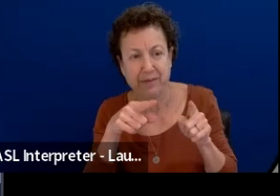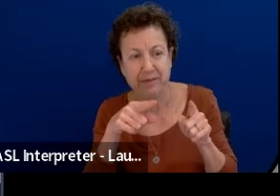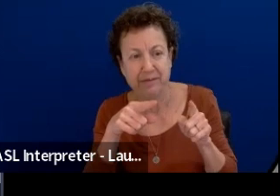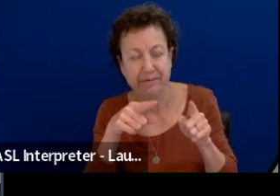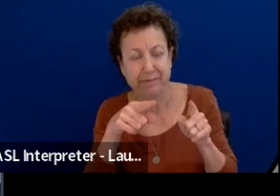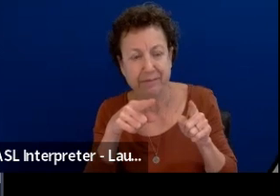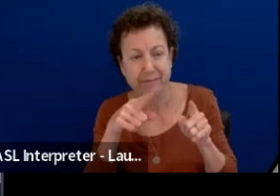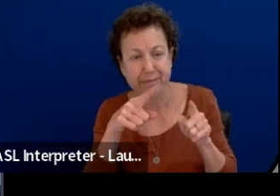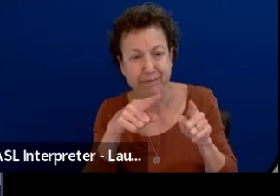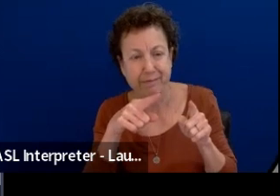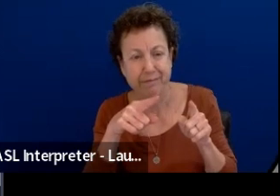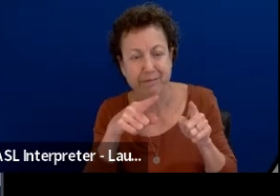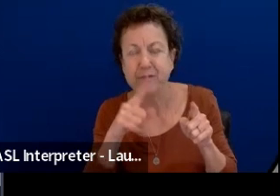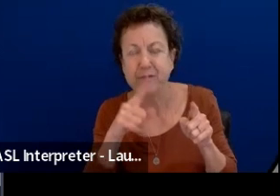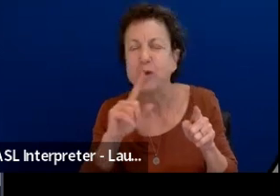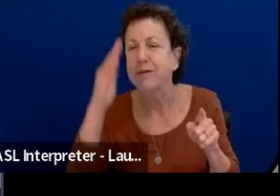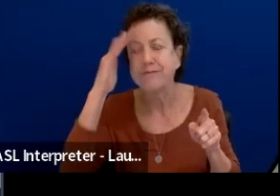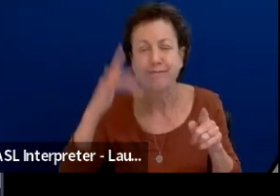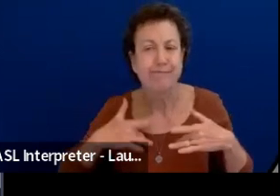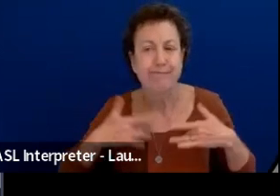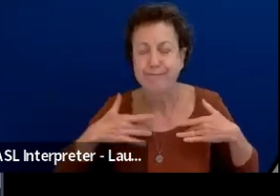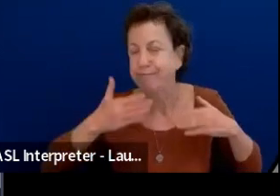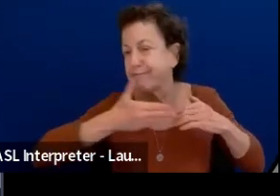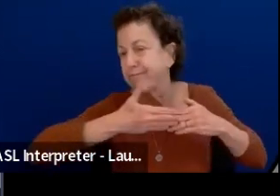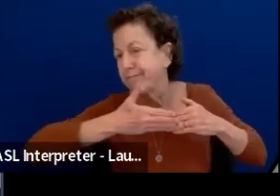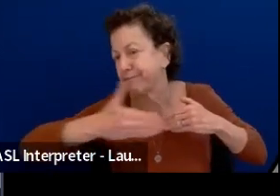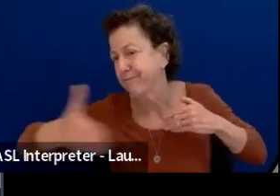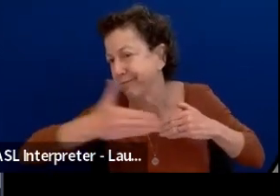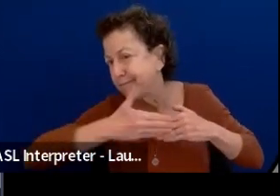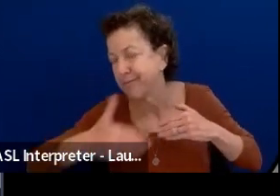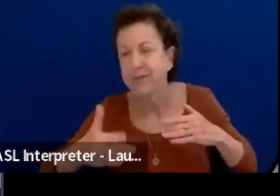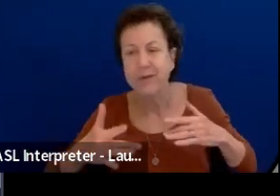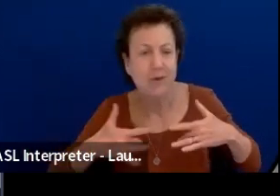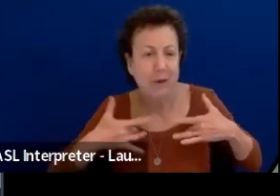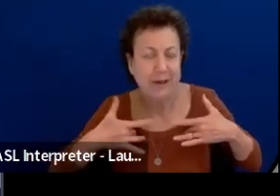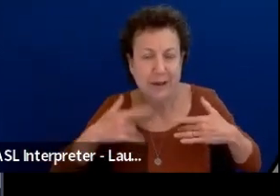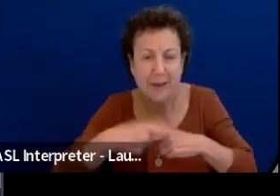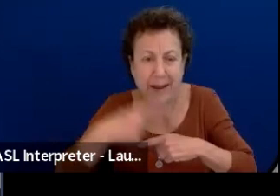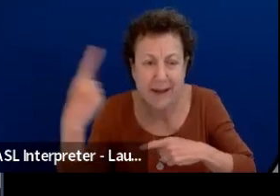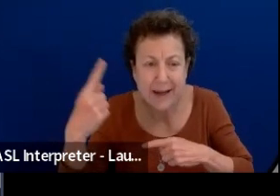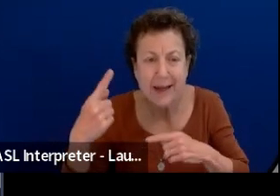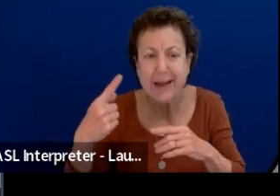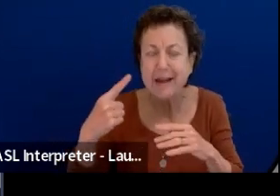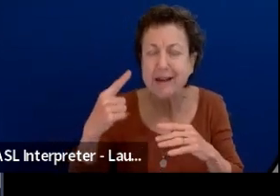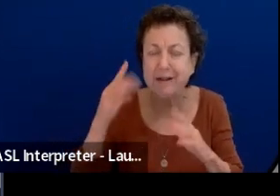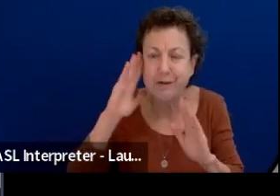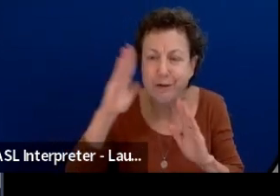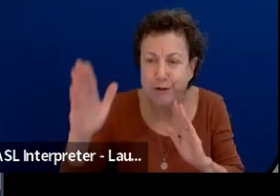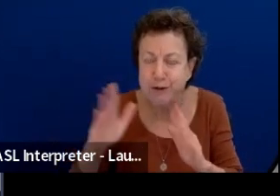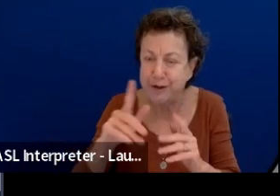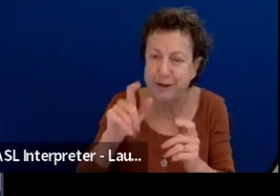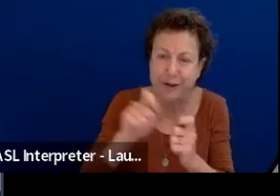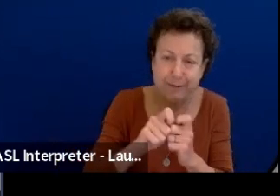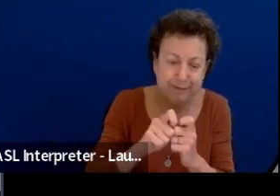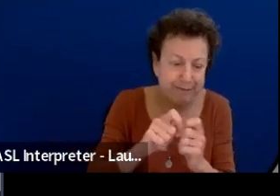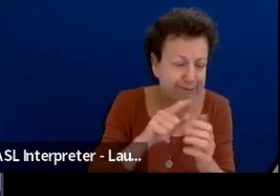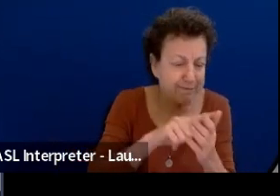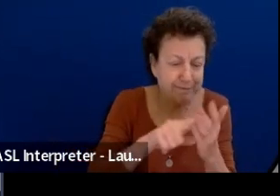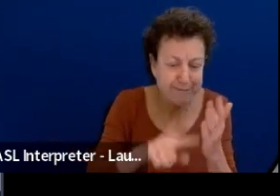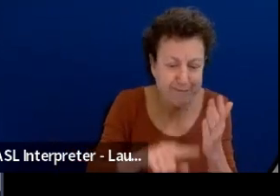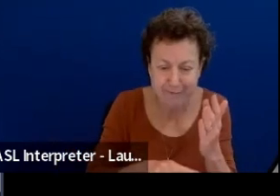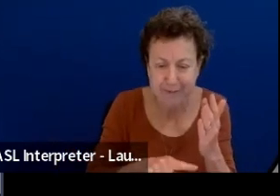of what's upcoming, what's going on in a particular in